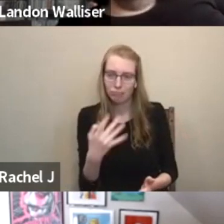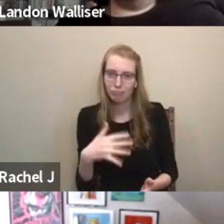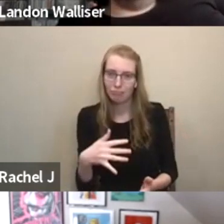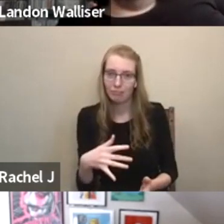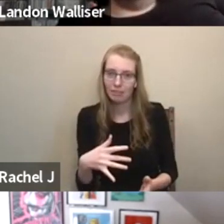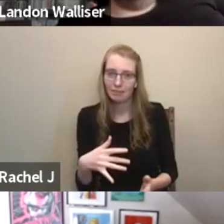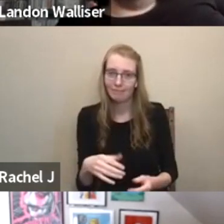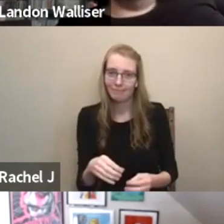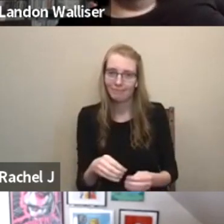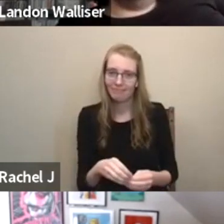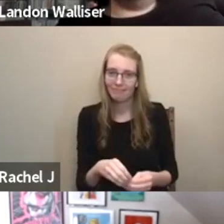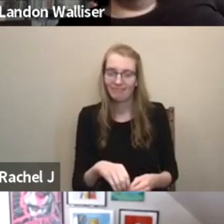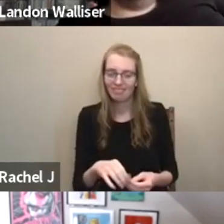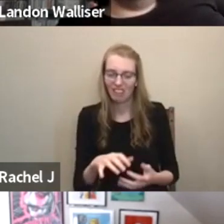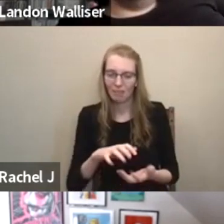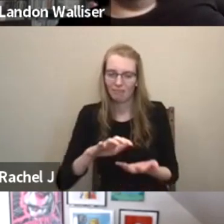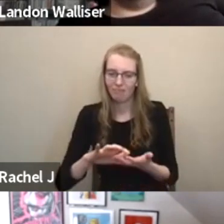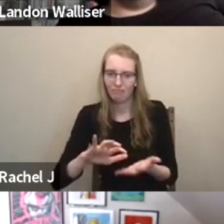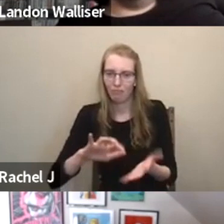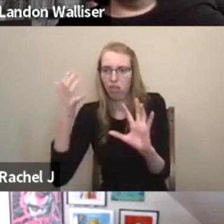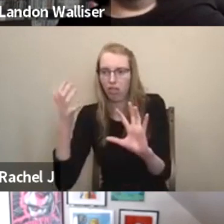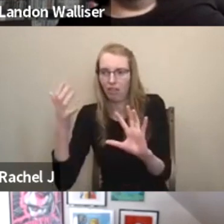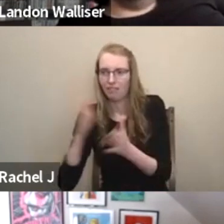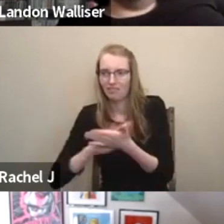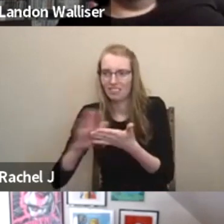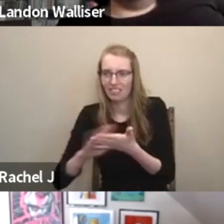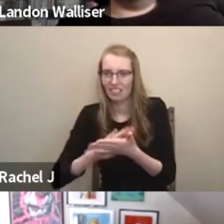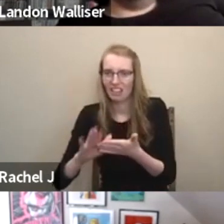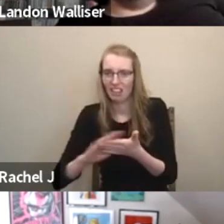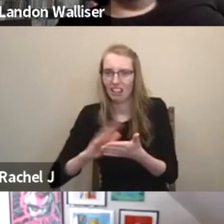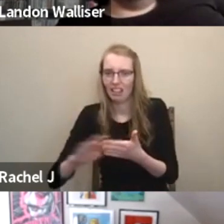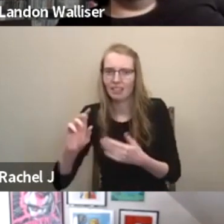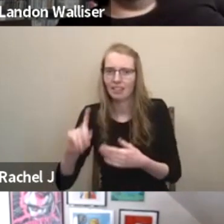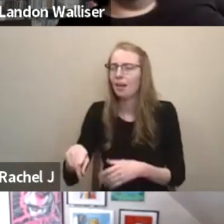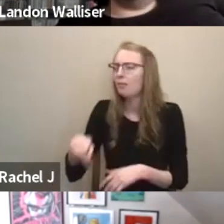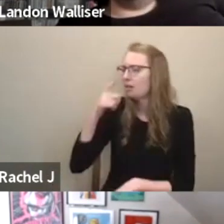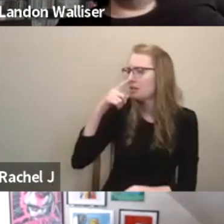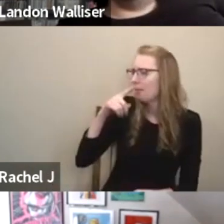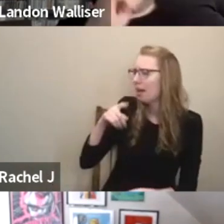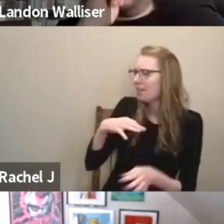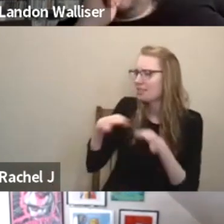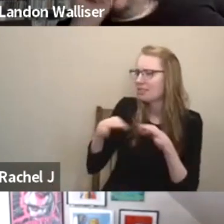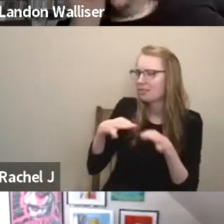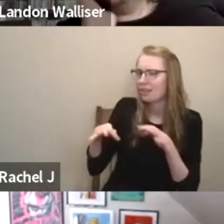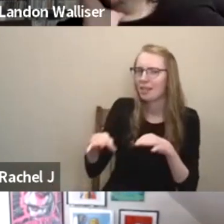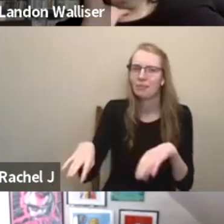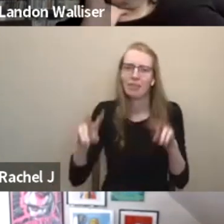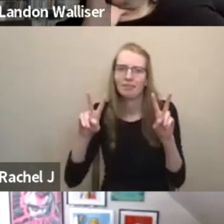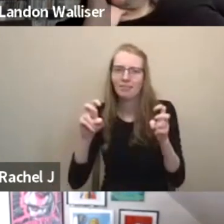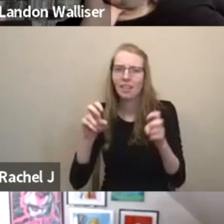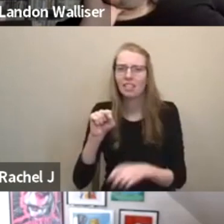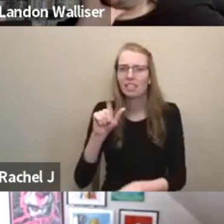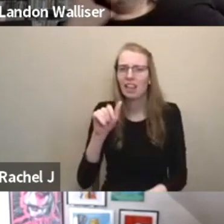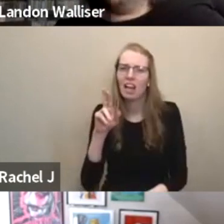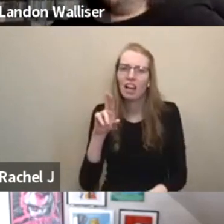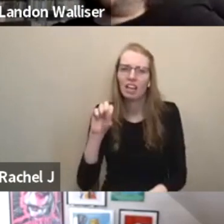somebody else's slush pile. Because describe what the slush pile is, Kelly Jo. Slush pile is the submissions